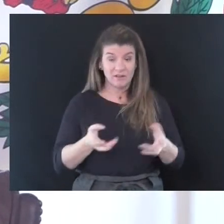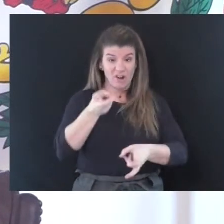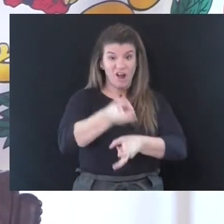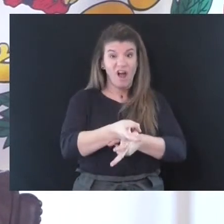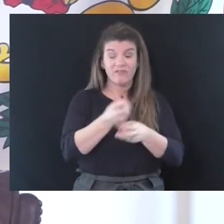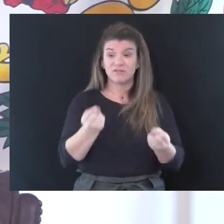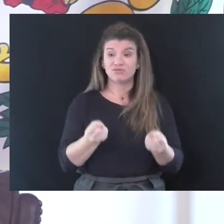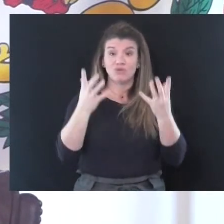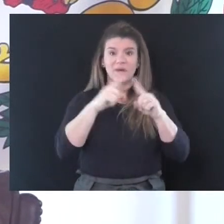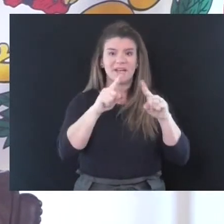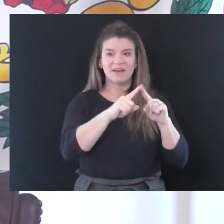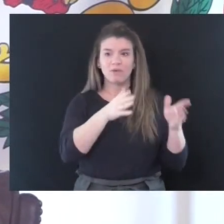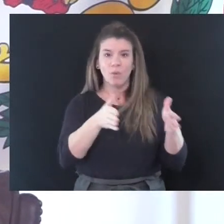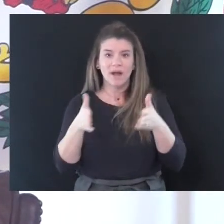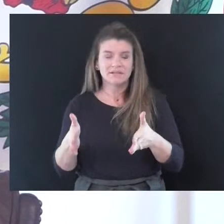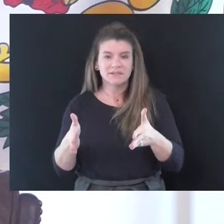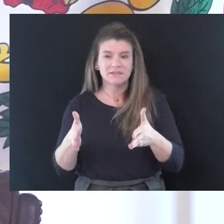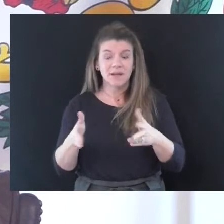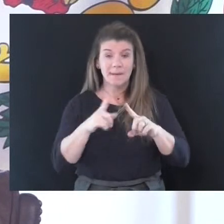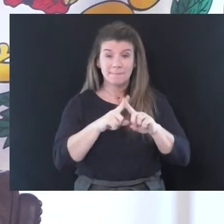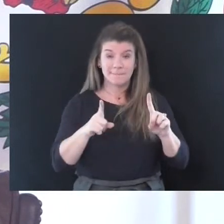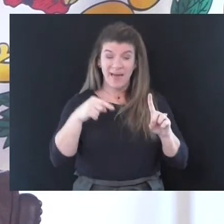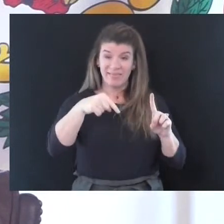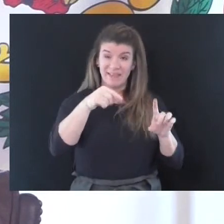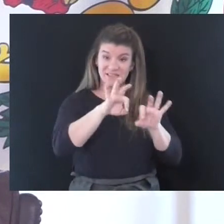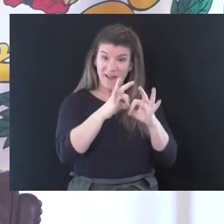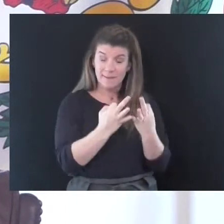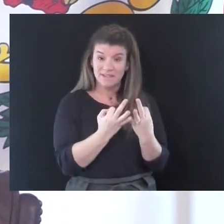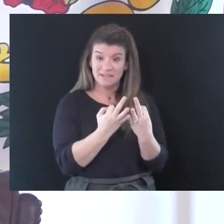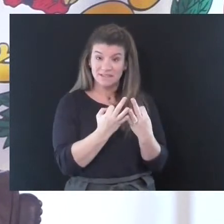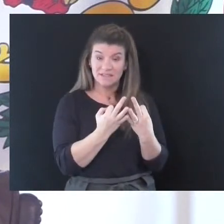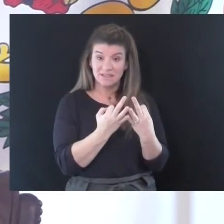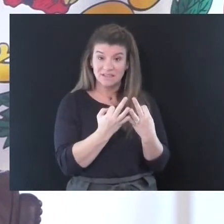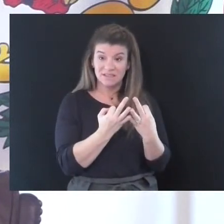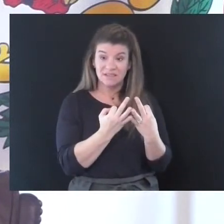of ways, but for these families,